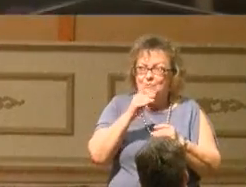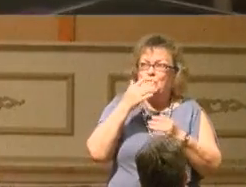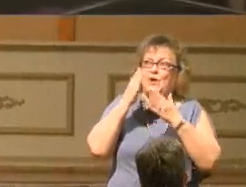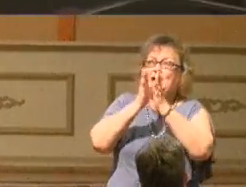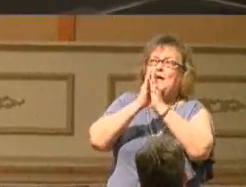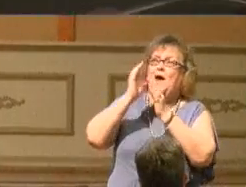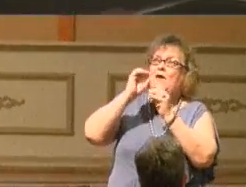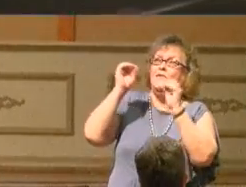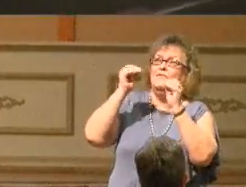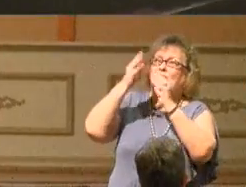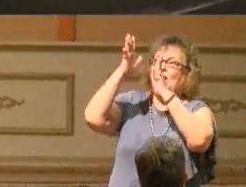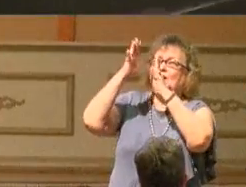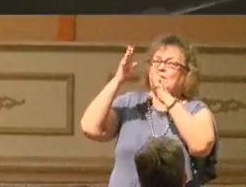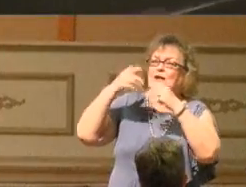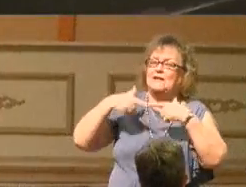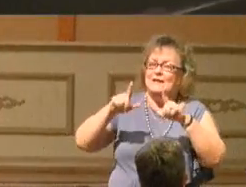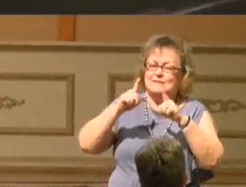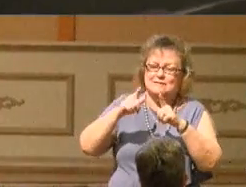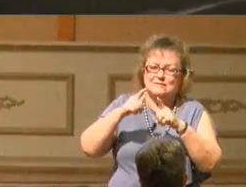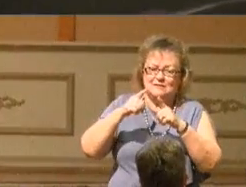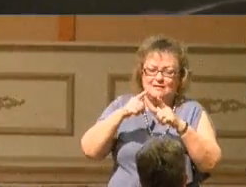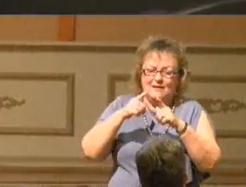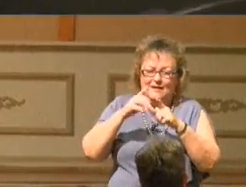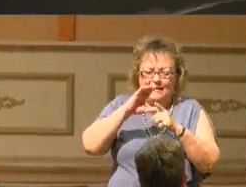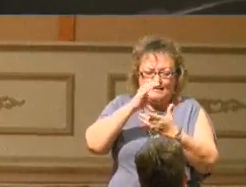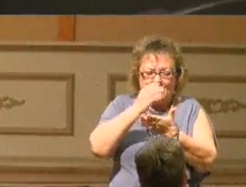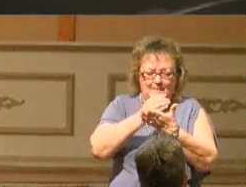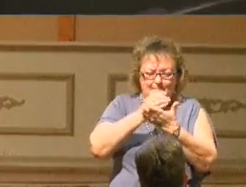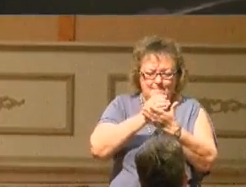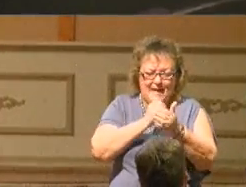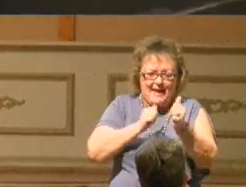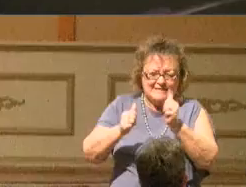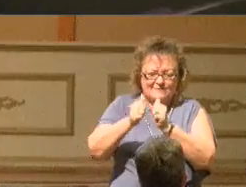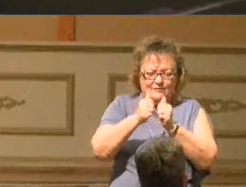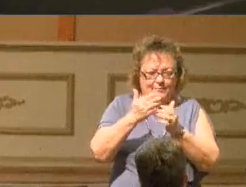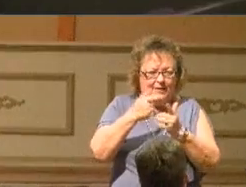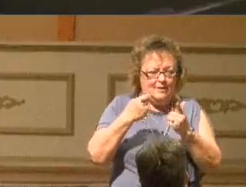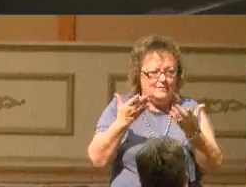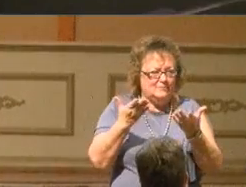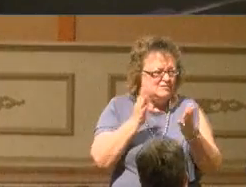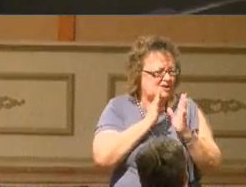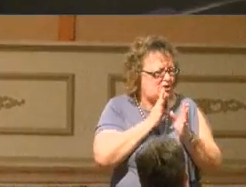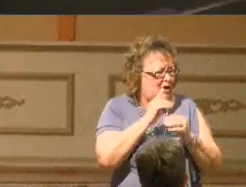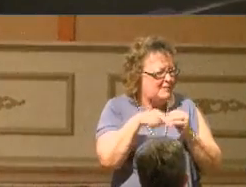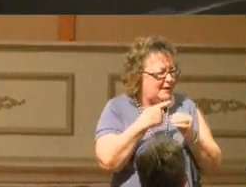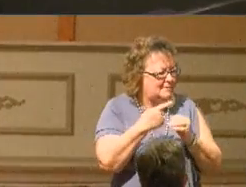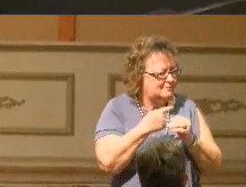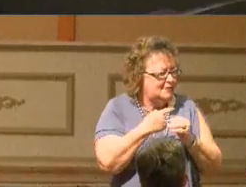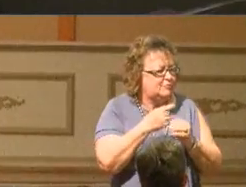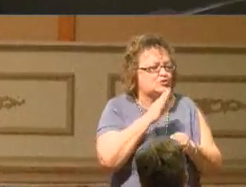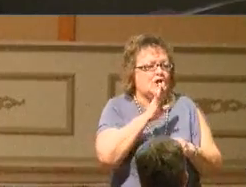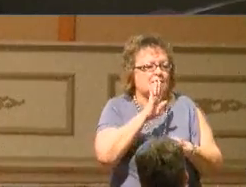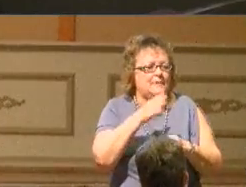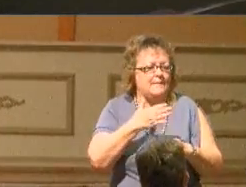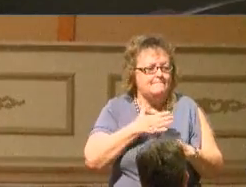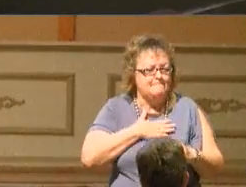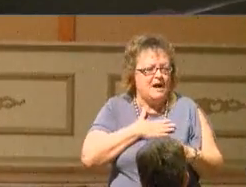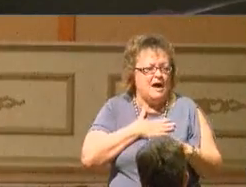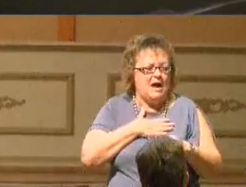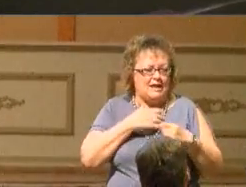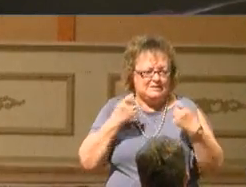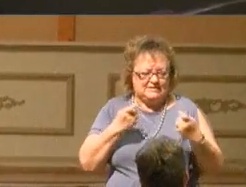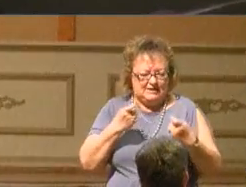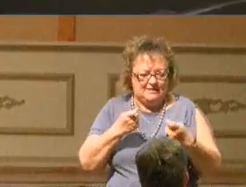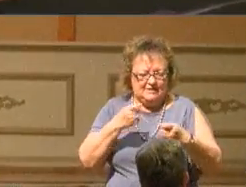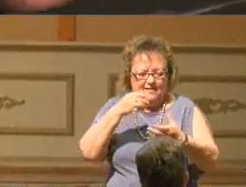Father, let this cup pass from me." What was he talking about? He was talking about my sin that was put in that cup,